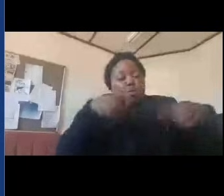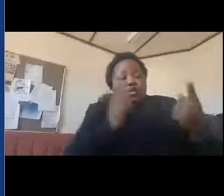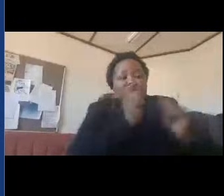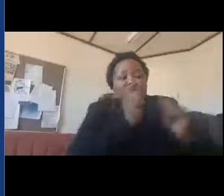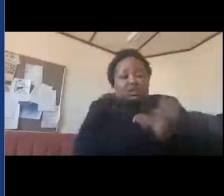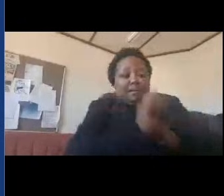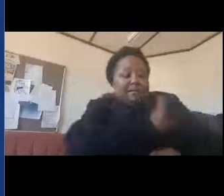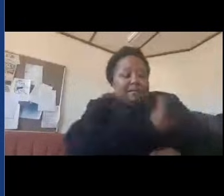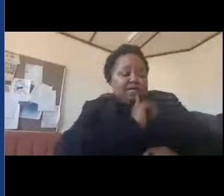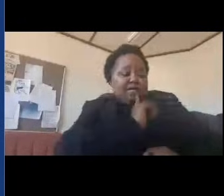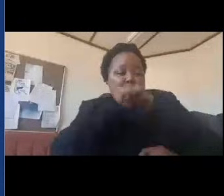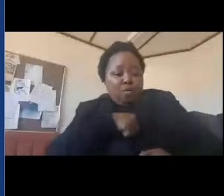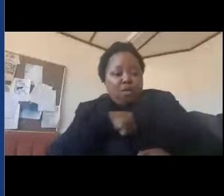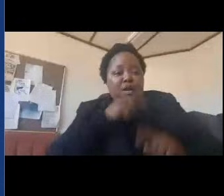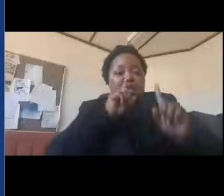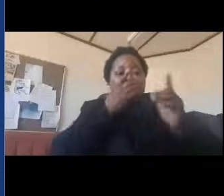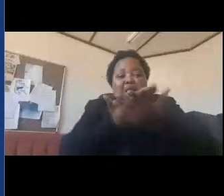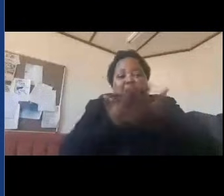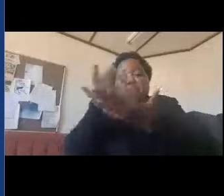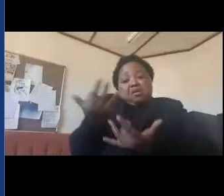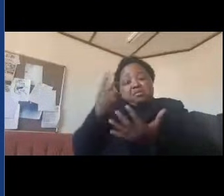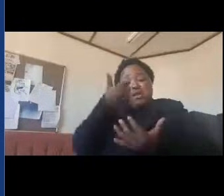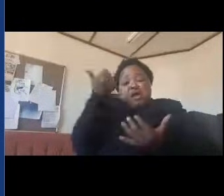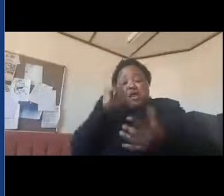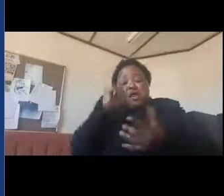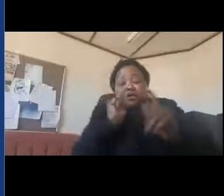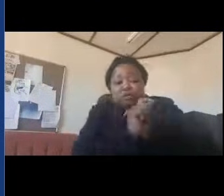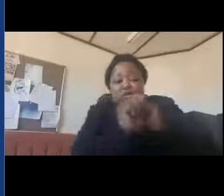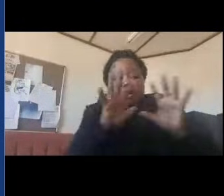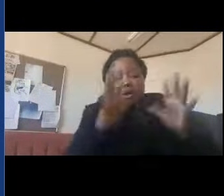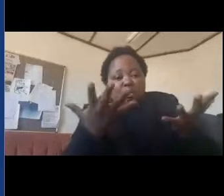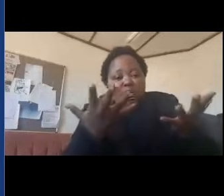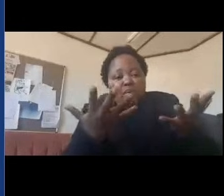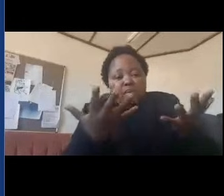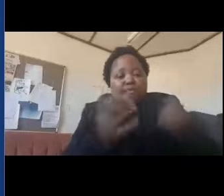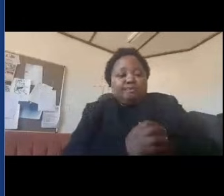not a project. It's a daily practice of courage.